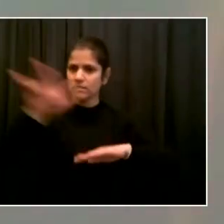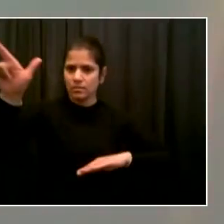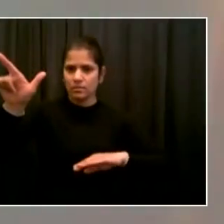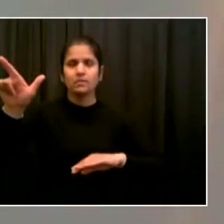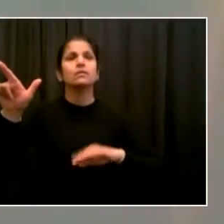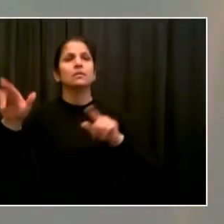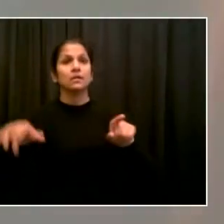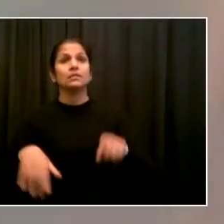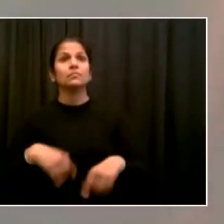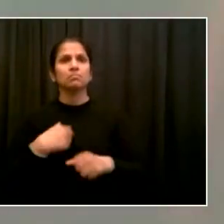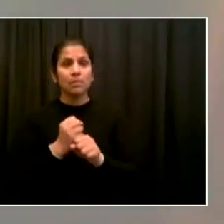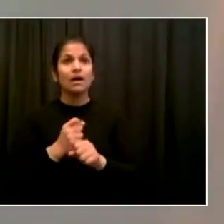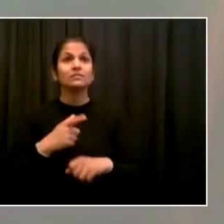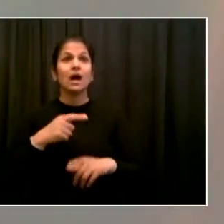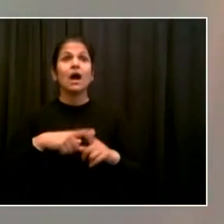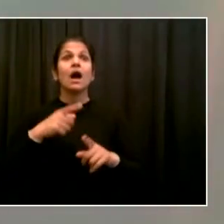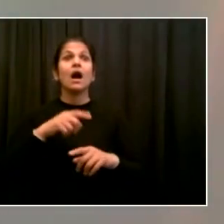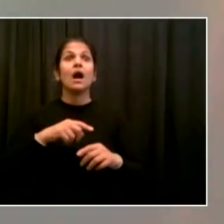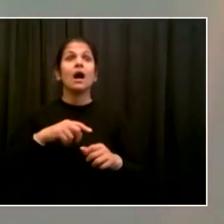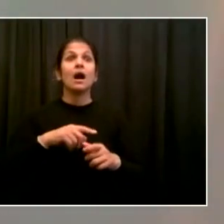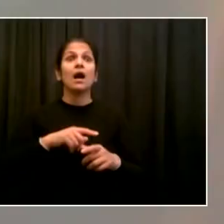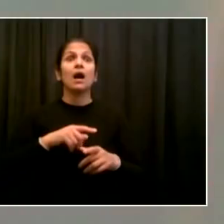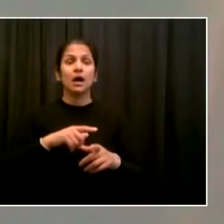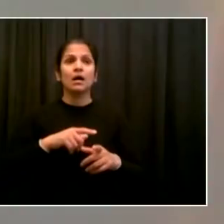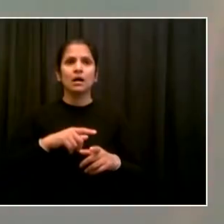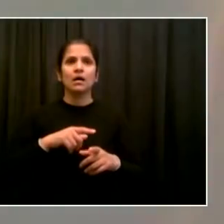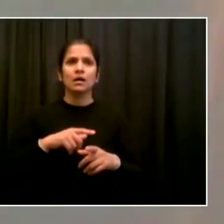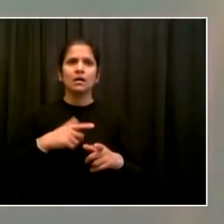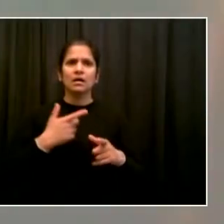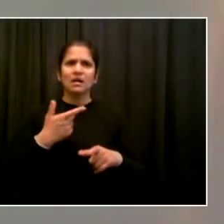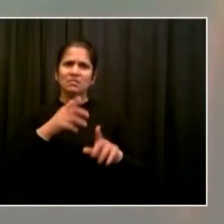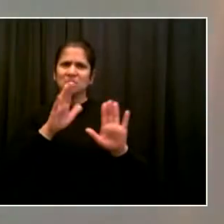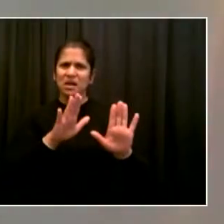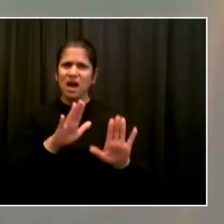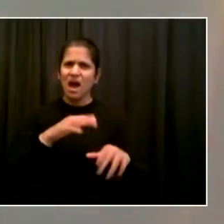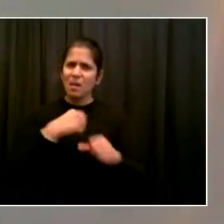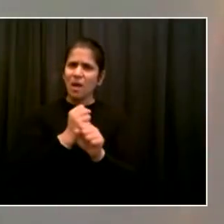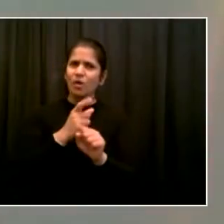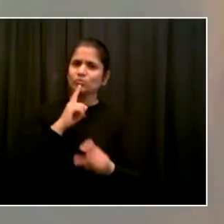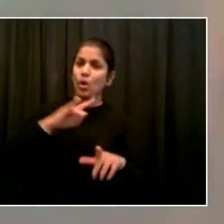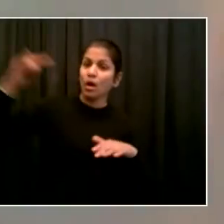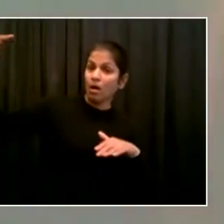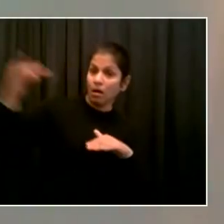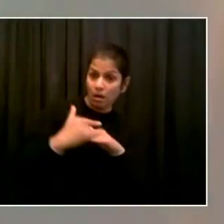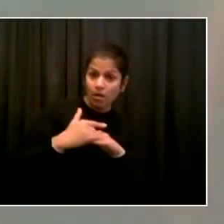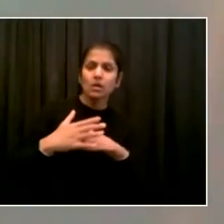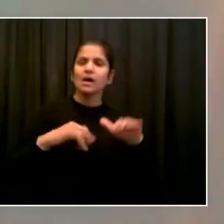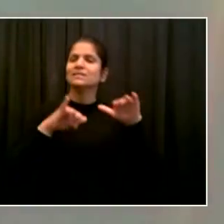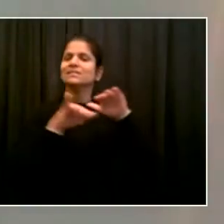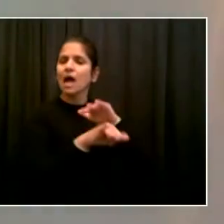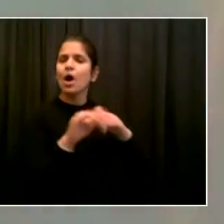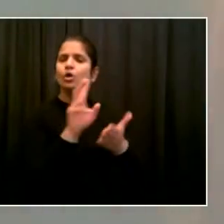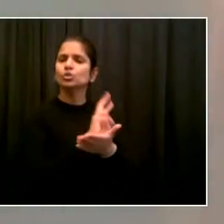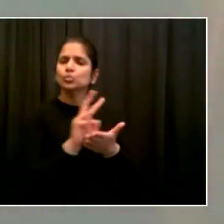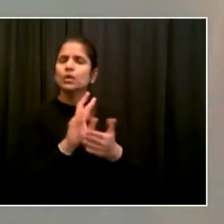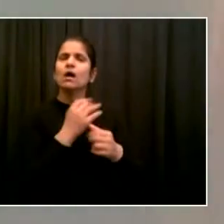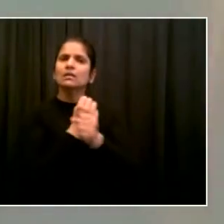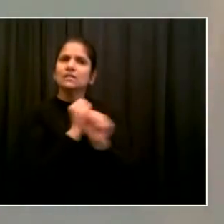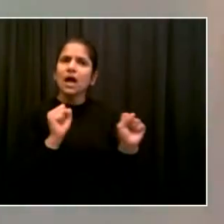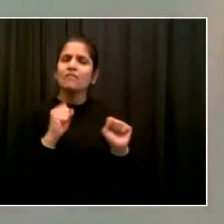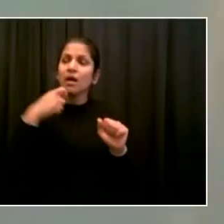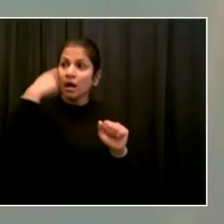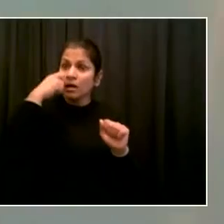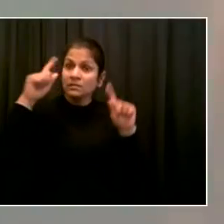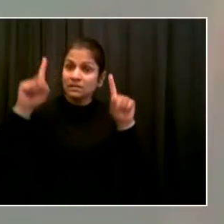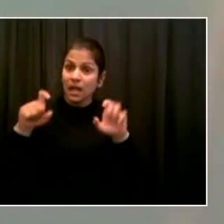they need to stay isolated until they're confirmed that they haven't acquired COVID during that time. Throughout this epidemic, we've seen that travel-associated